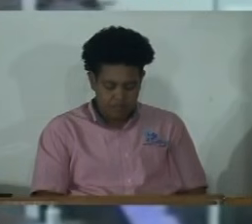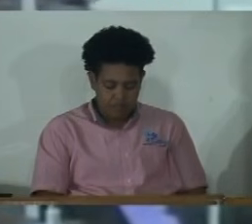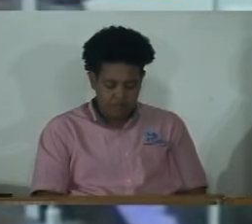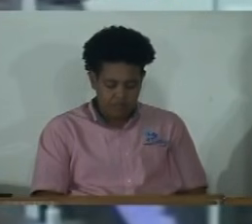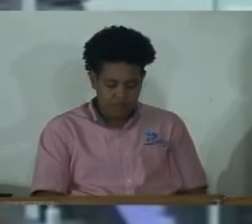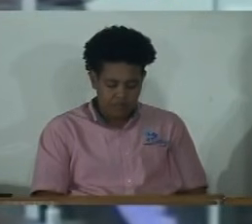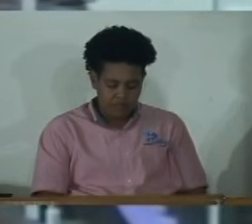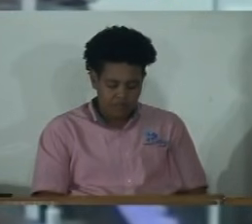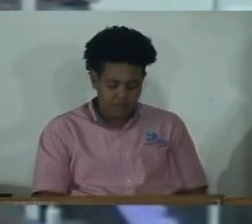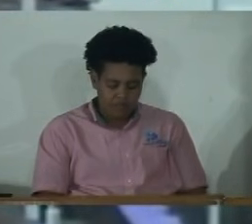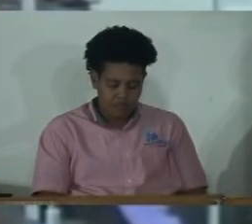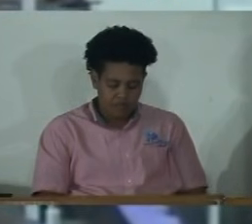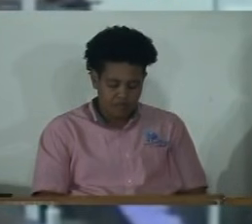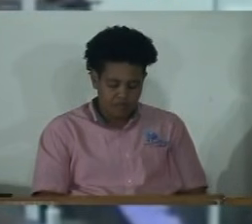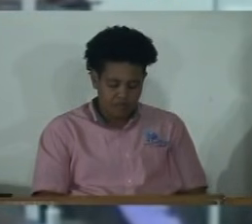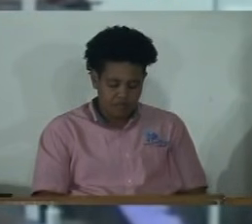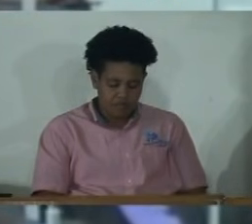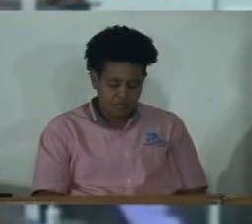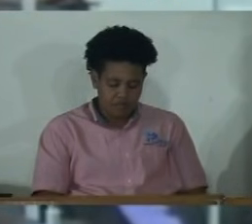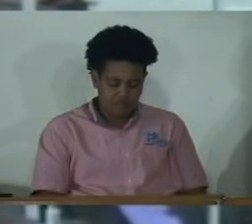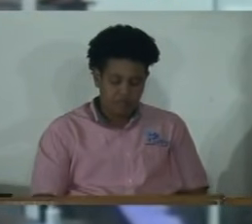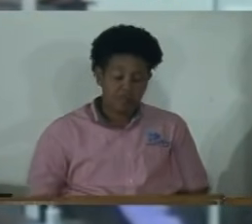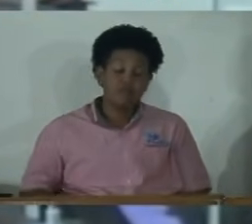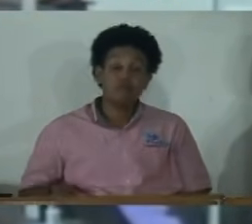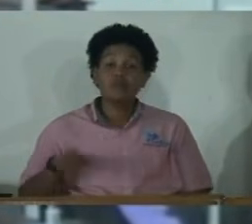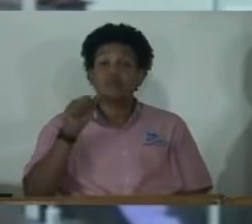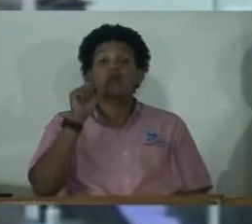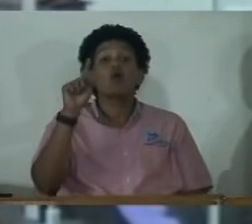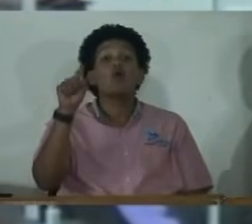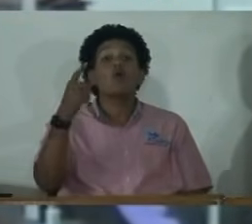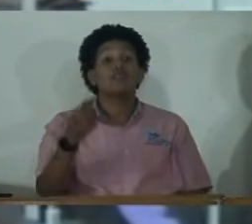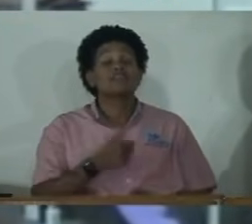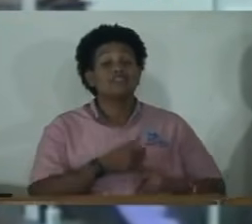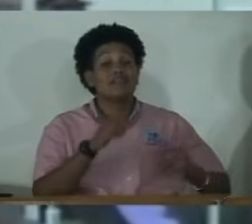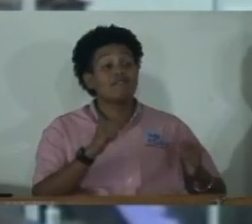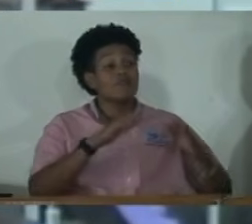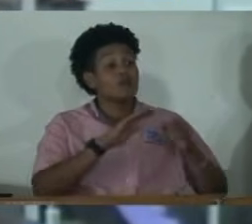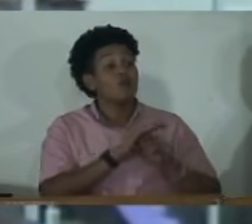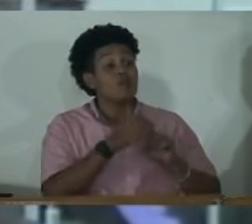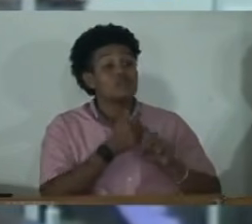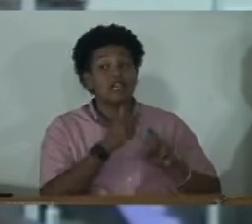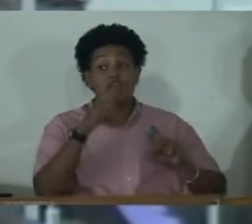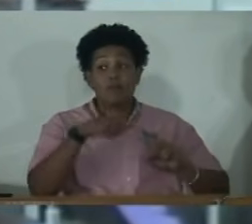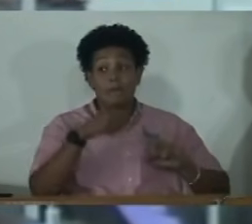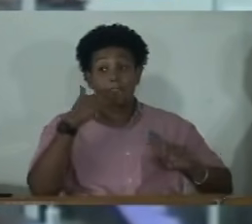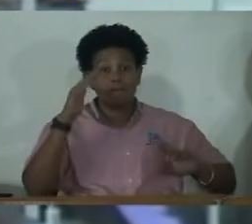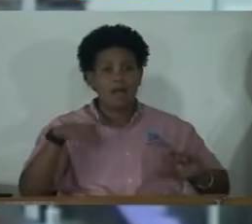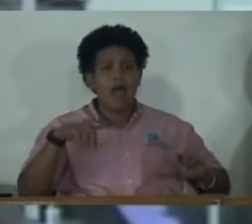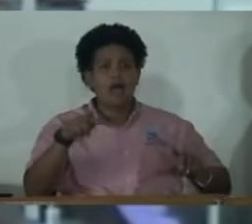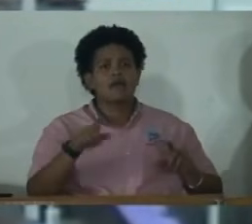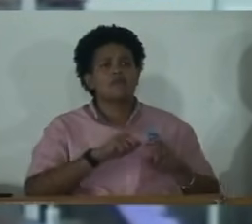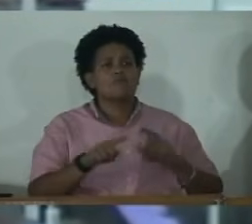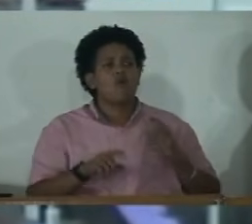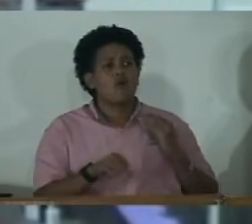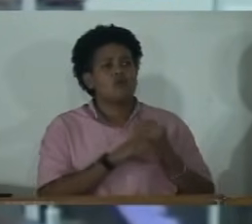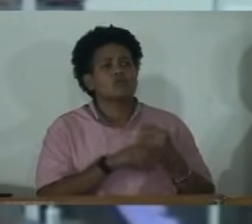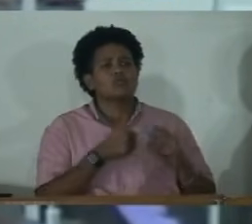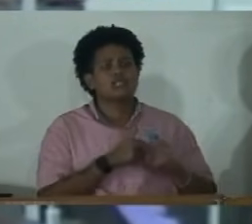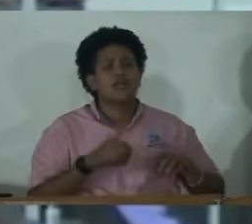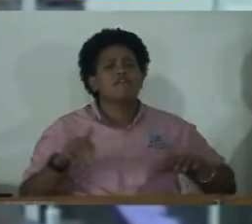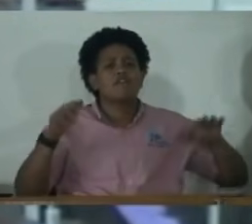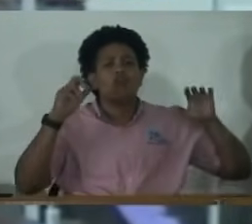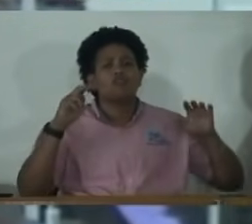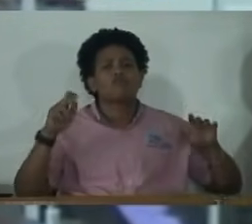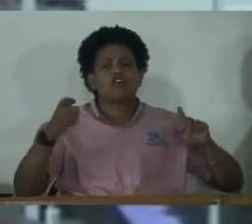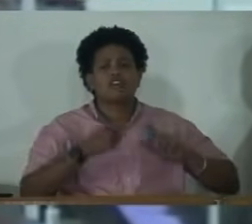but also the flood rains from October to November 2020 resulted in varying